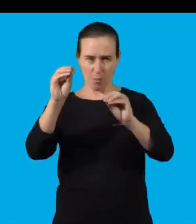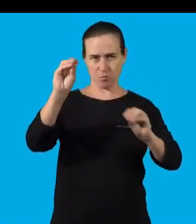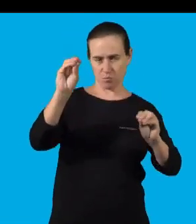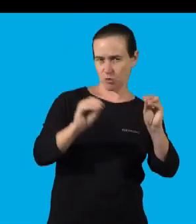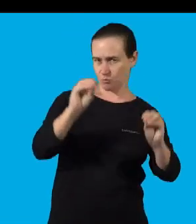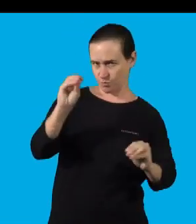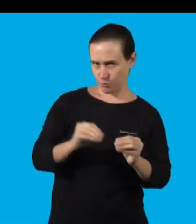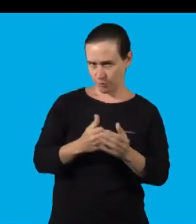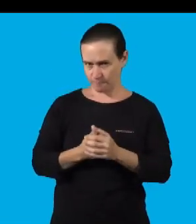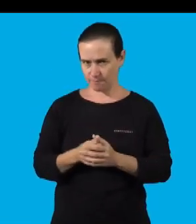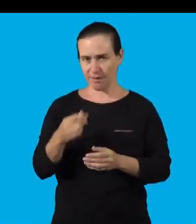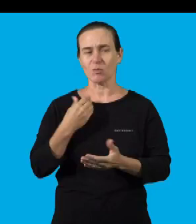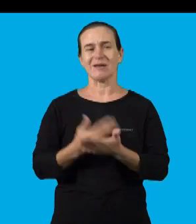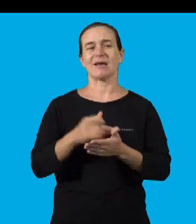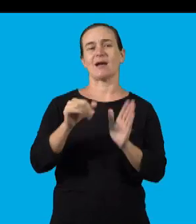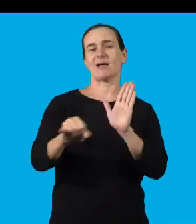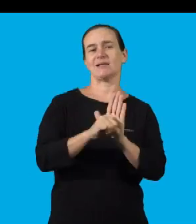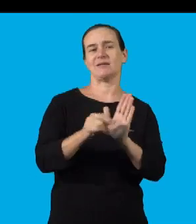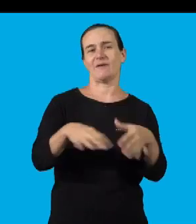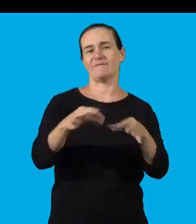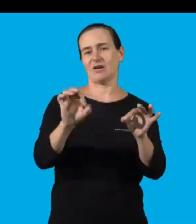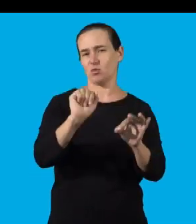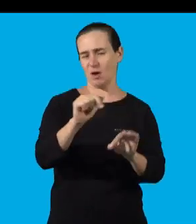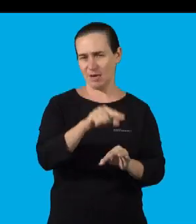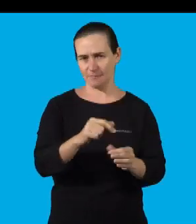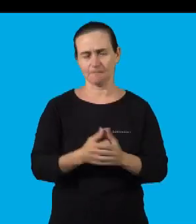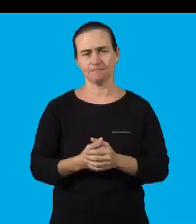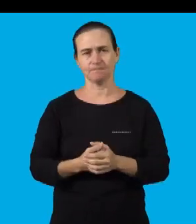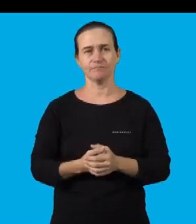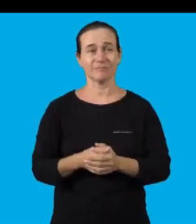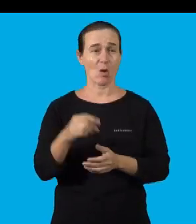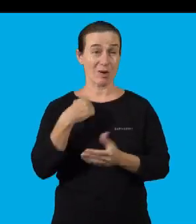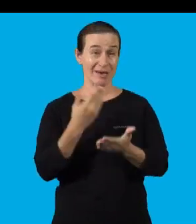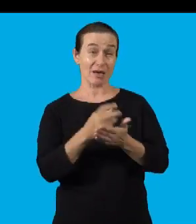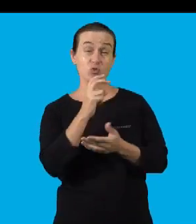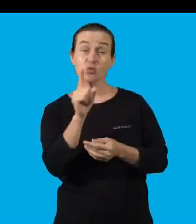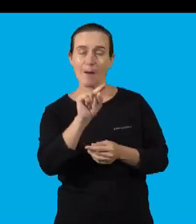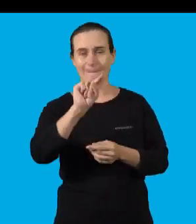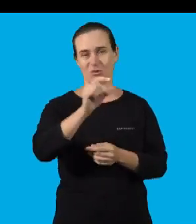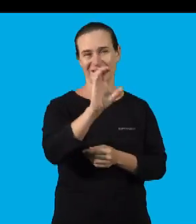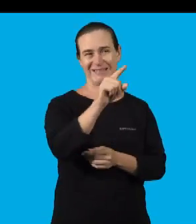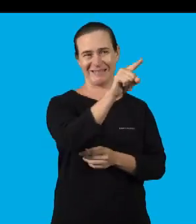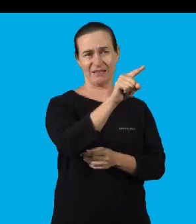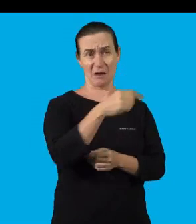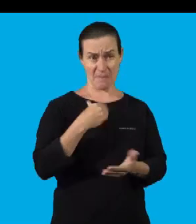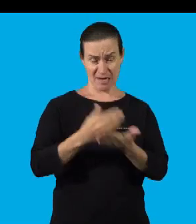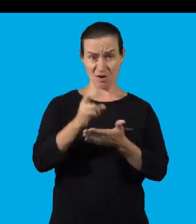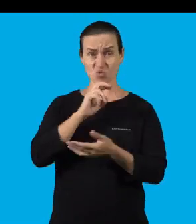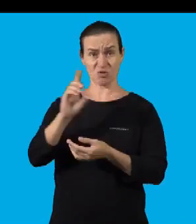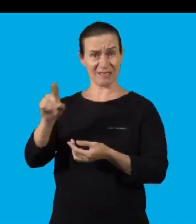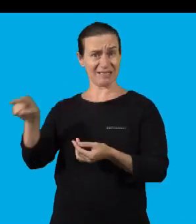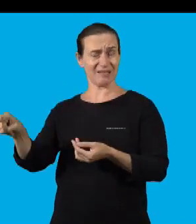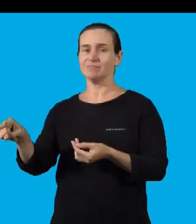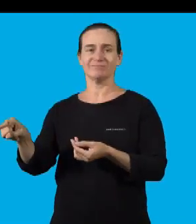to substitute, and we are going to find now that value of A. The only point that we can use is point C. Take note that we